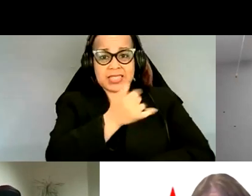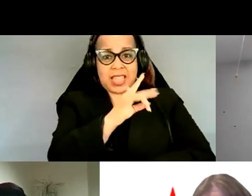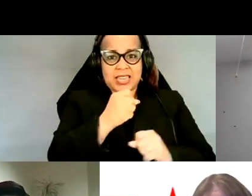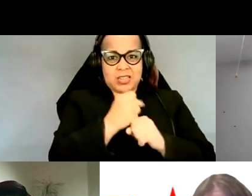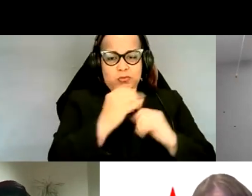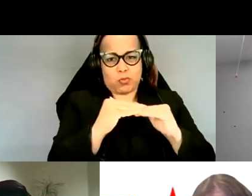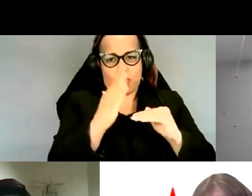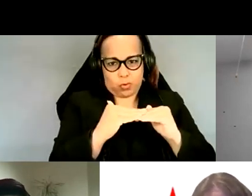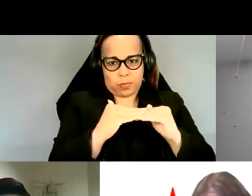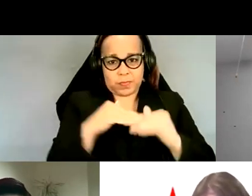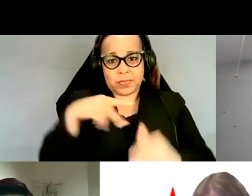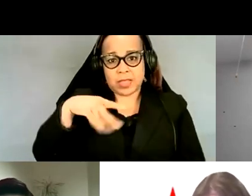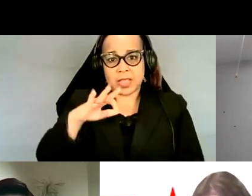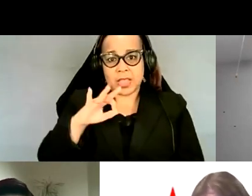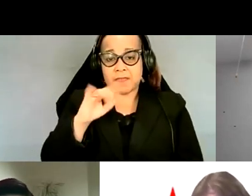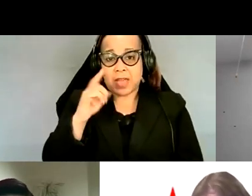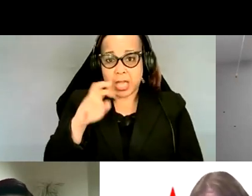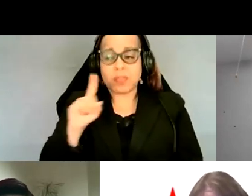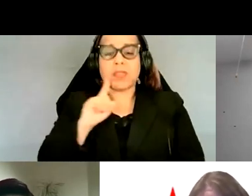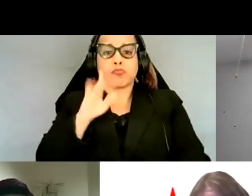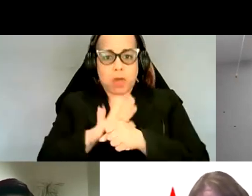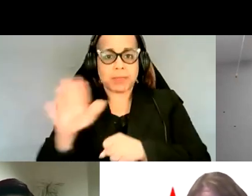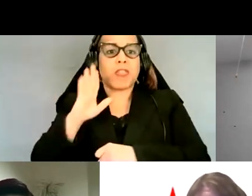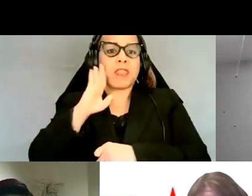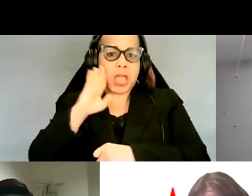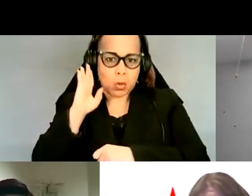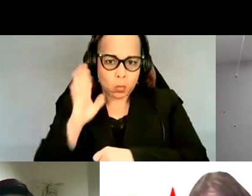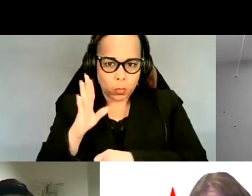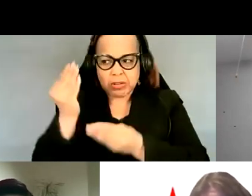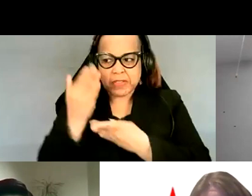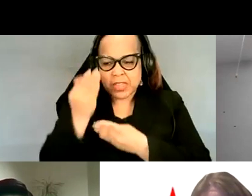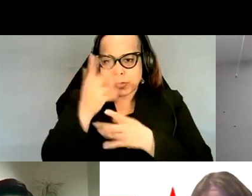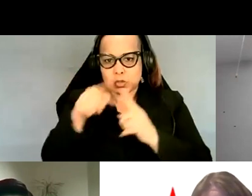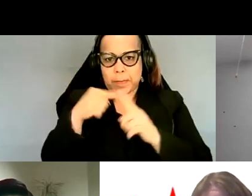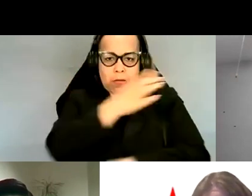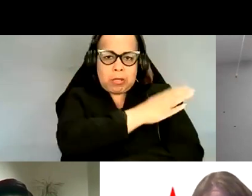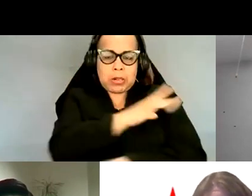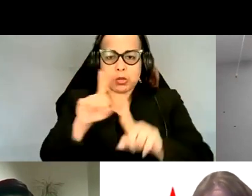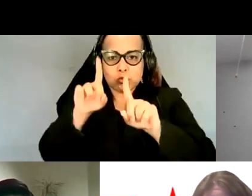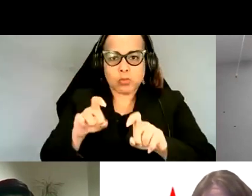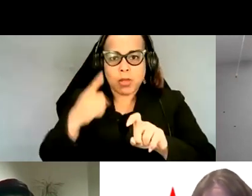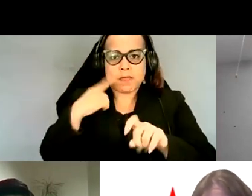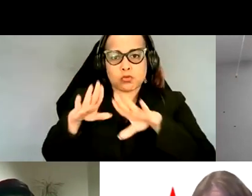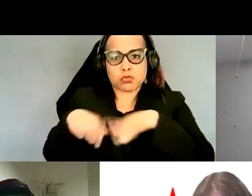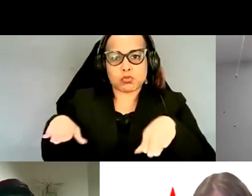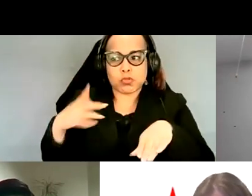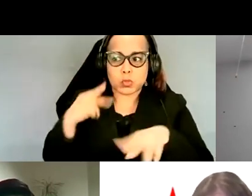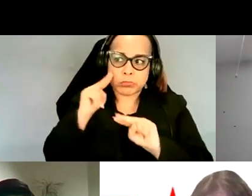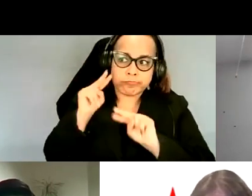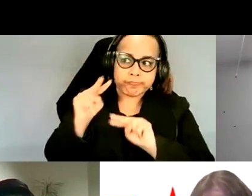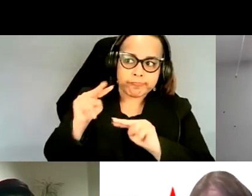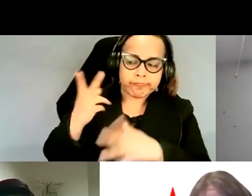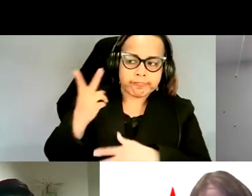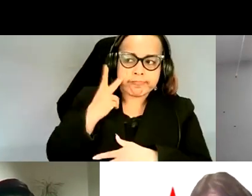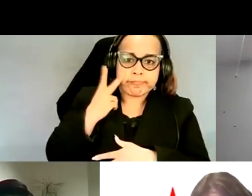older. Pfizer has promised that they will give us some information about clinical trials in children. So we're waiting anxiously to